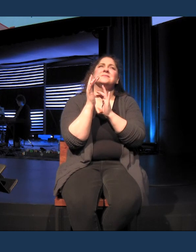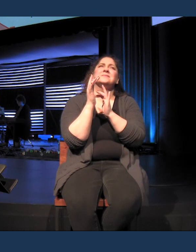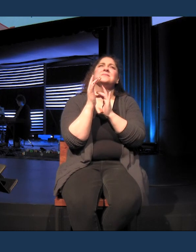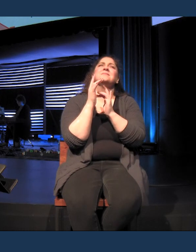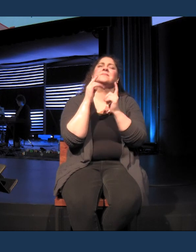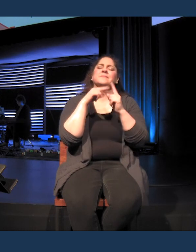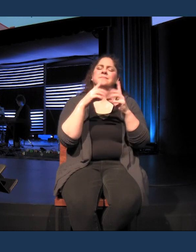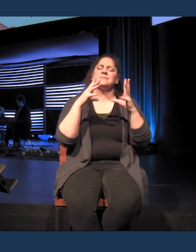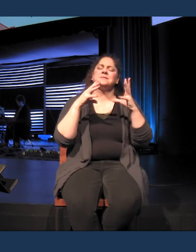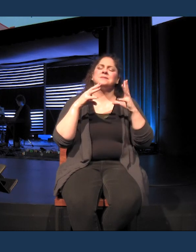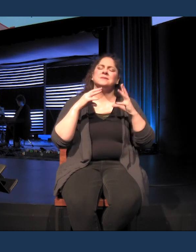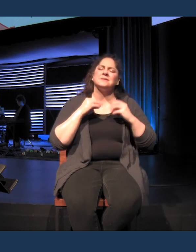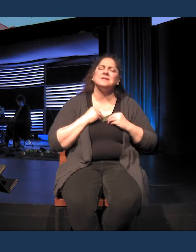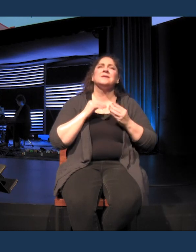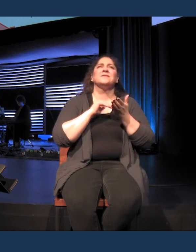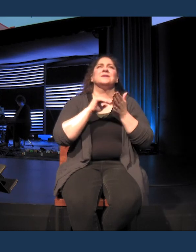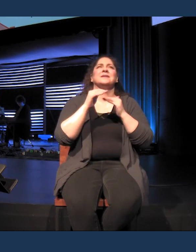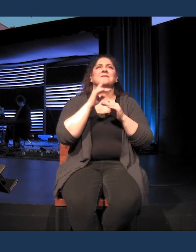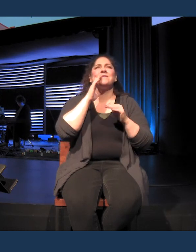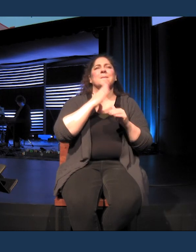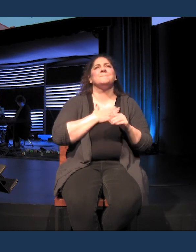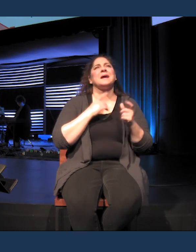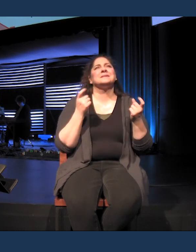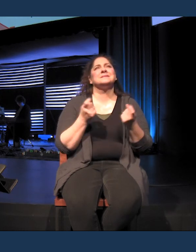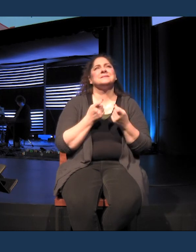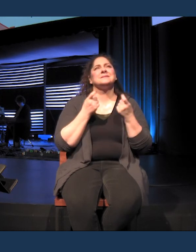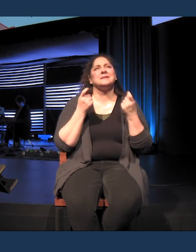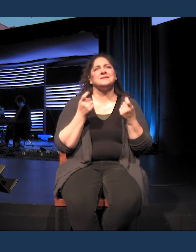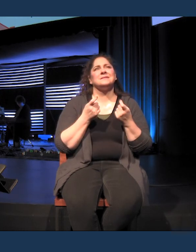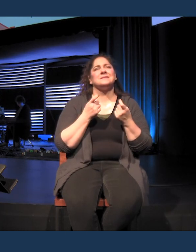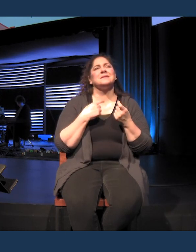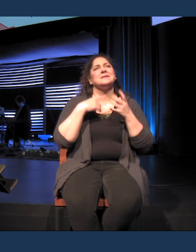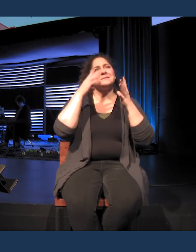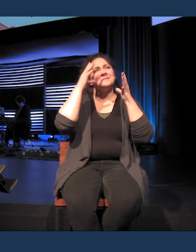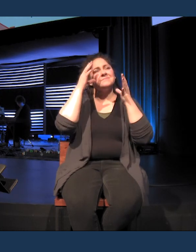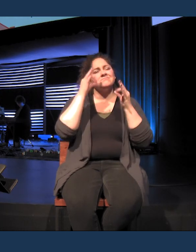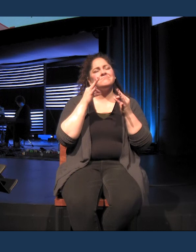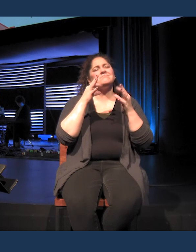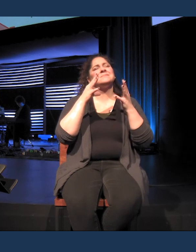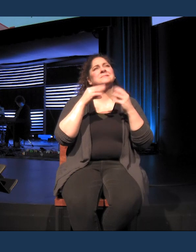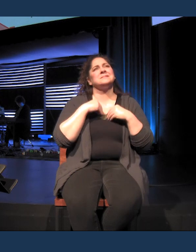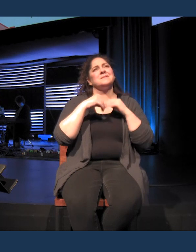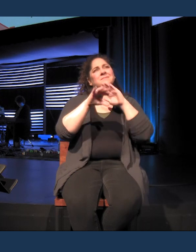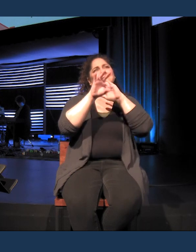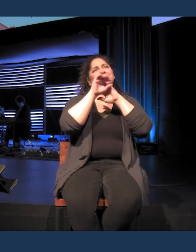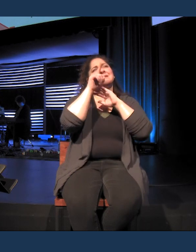Receive forgiveness for my sins. And choose him to be my Lord and Savior.